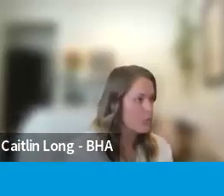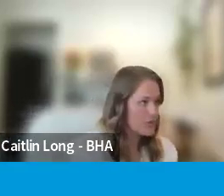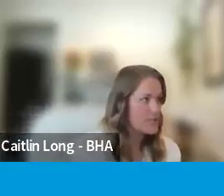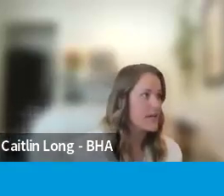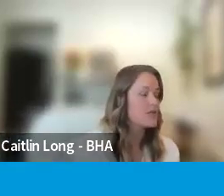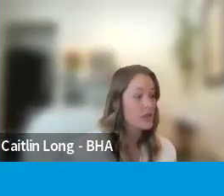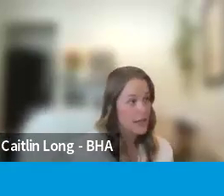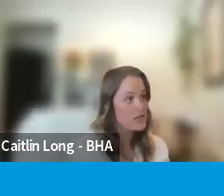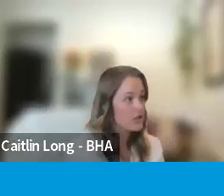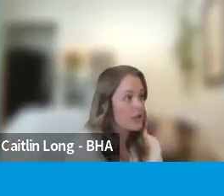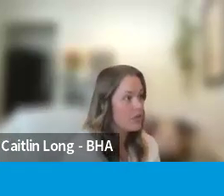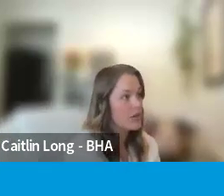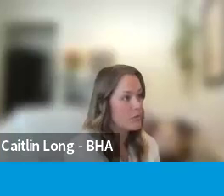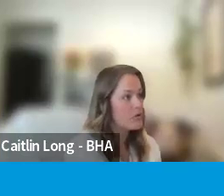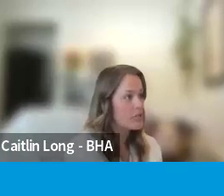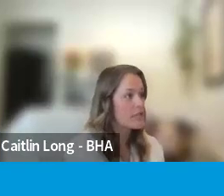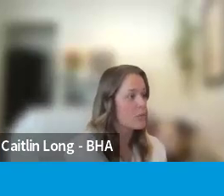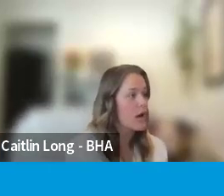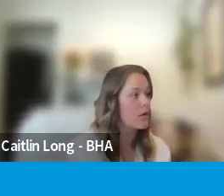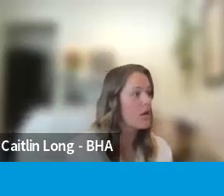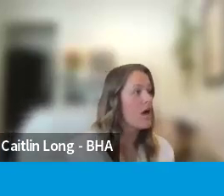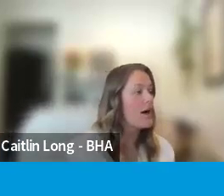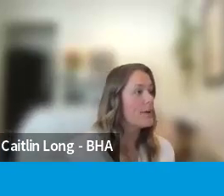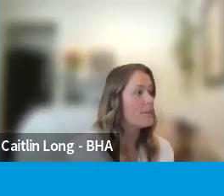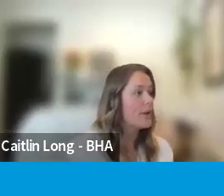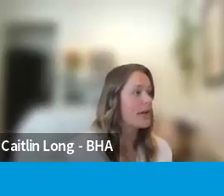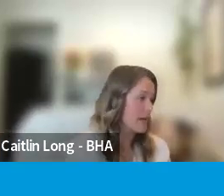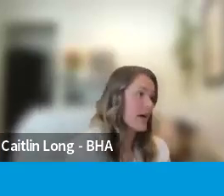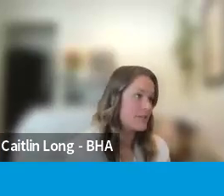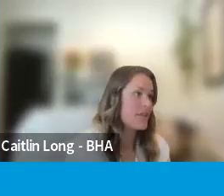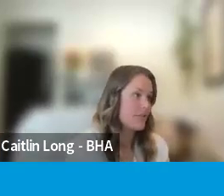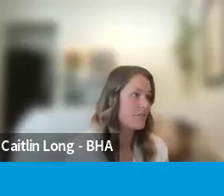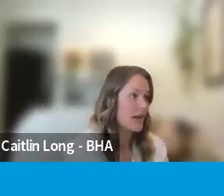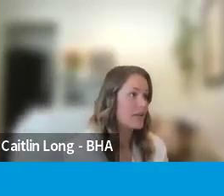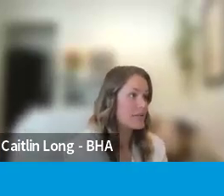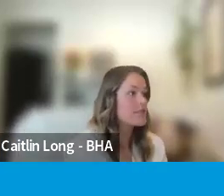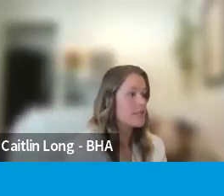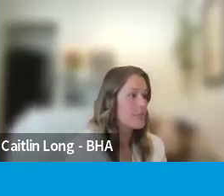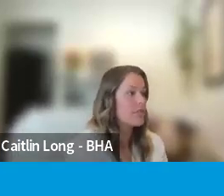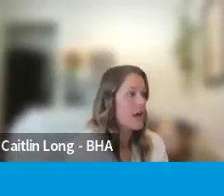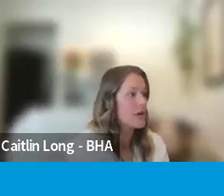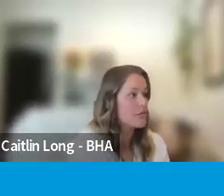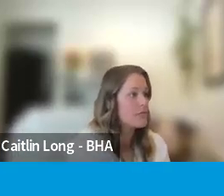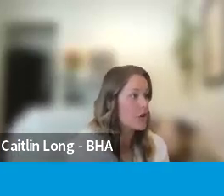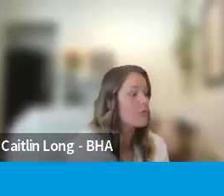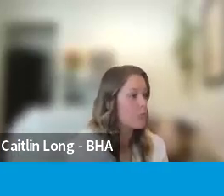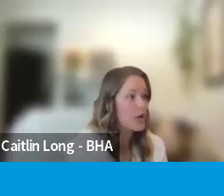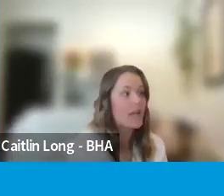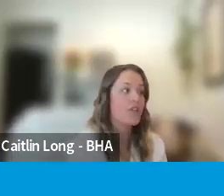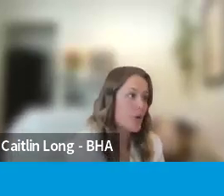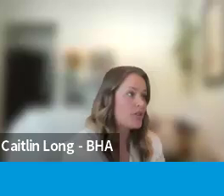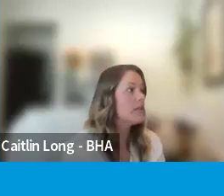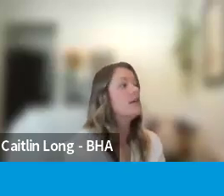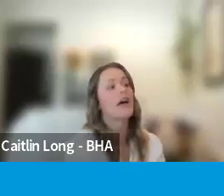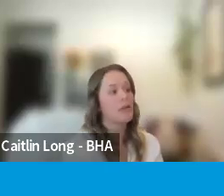internally and with this council, and externally with the communities as well. But I think that that is something that, you know,